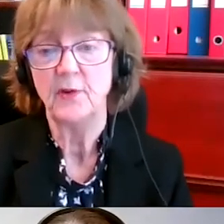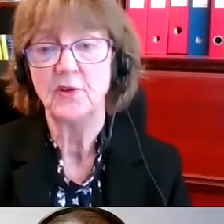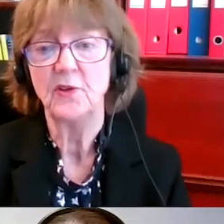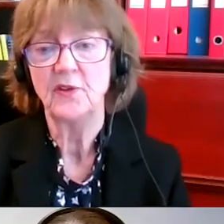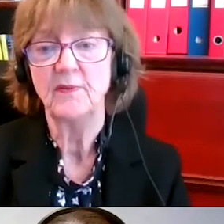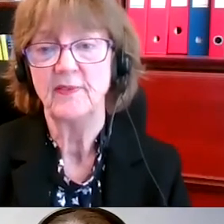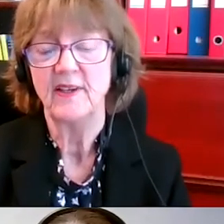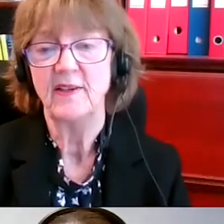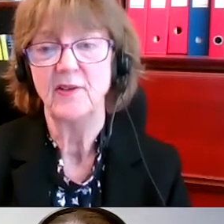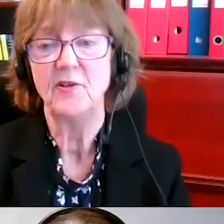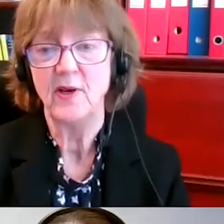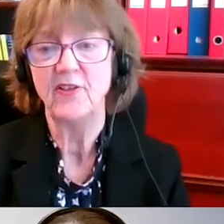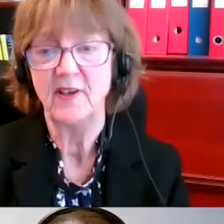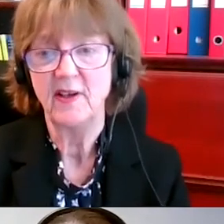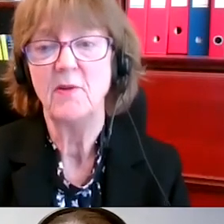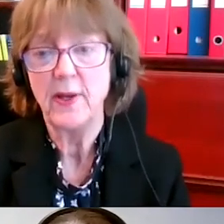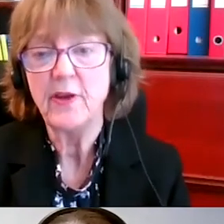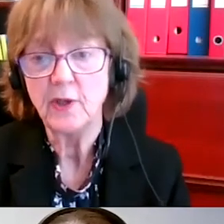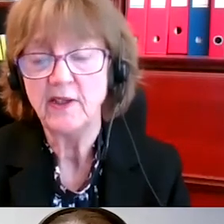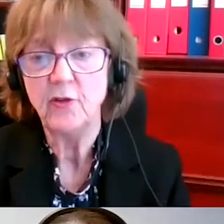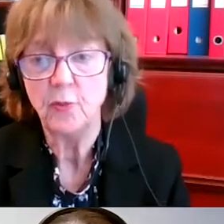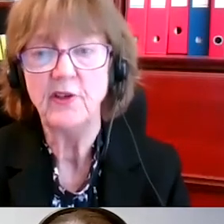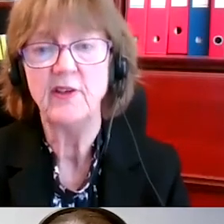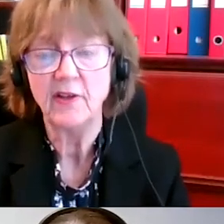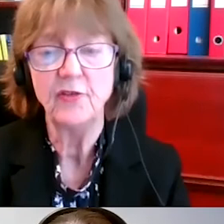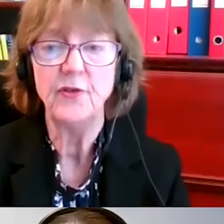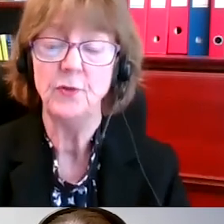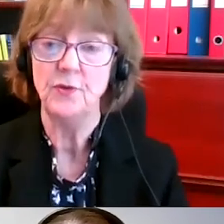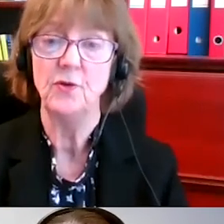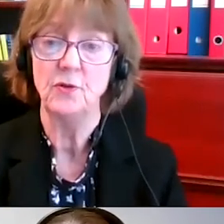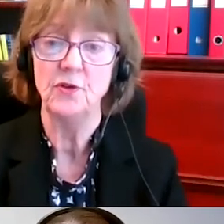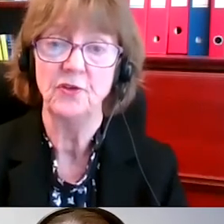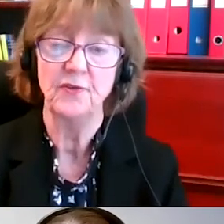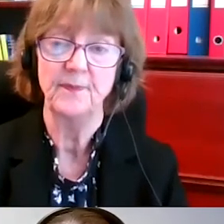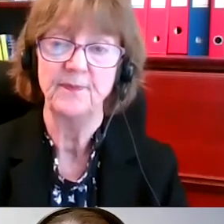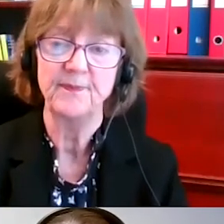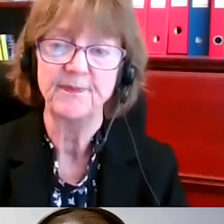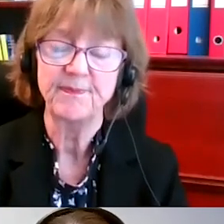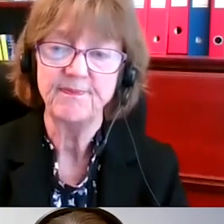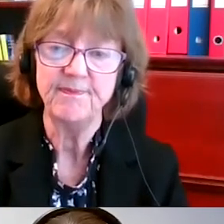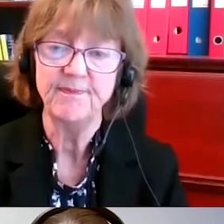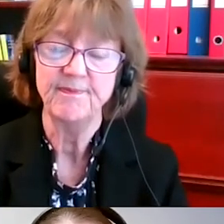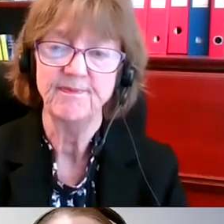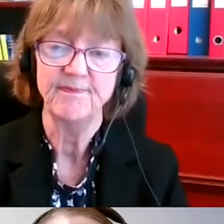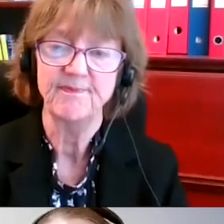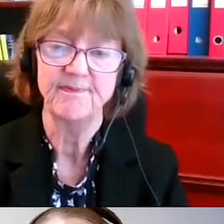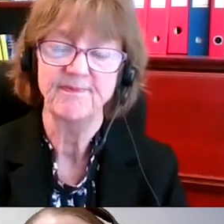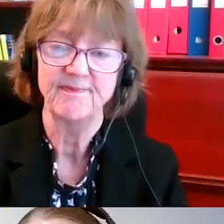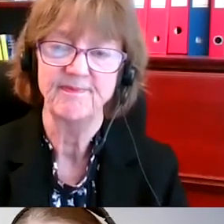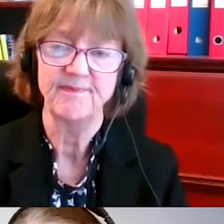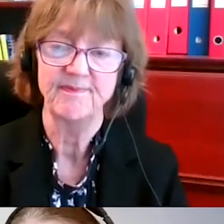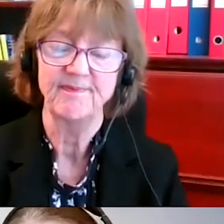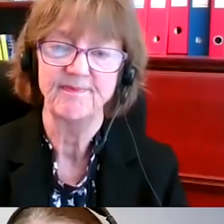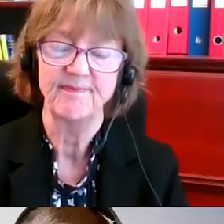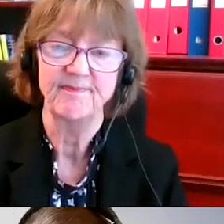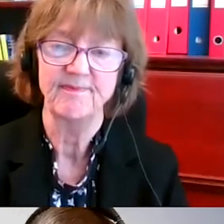depends on the situation, whether you can interpret it as a view or not. And then we have one